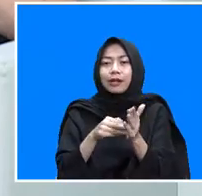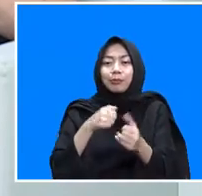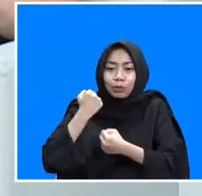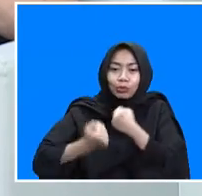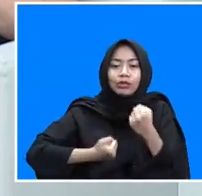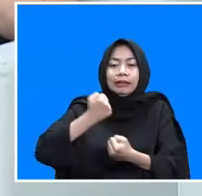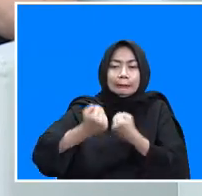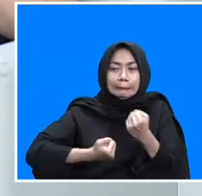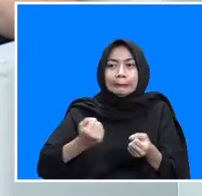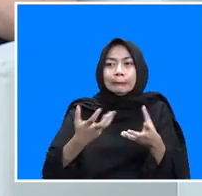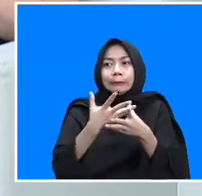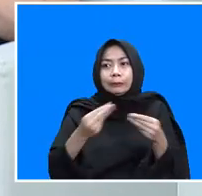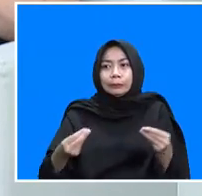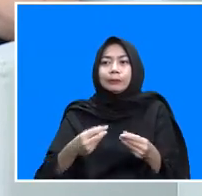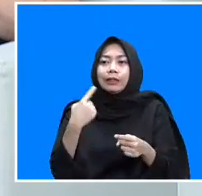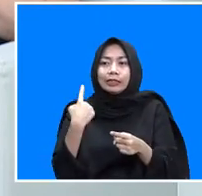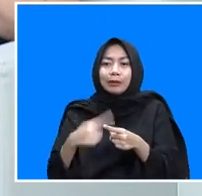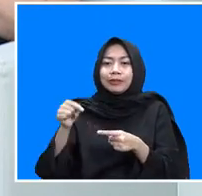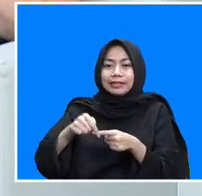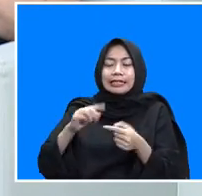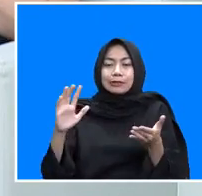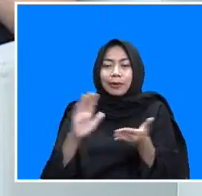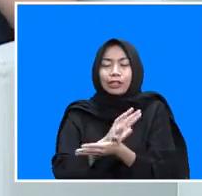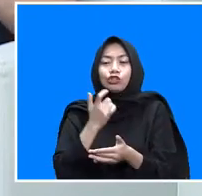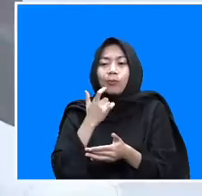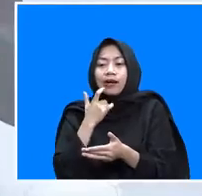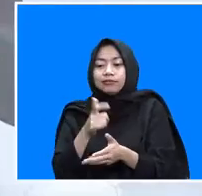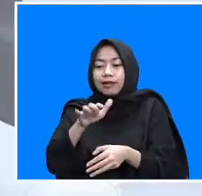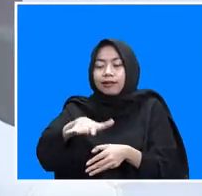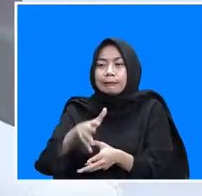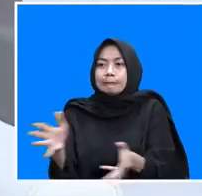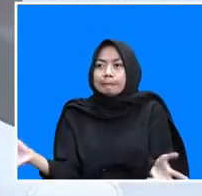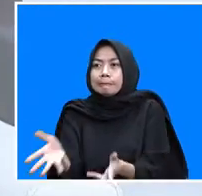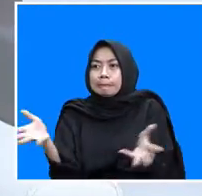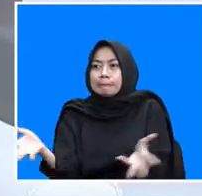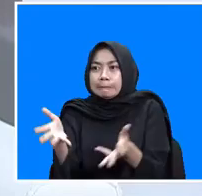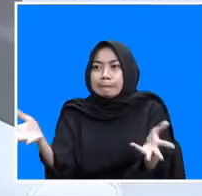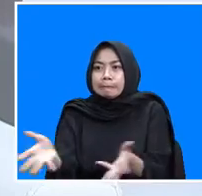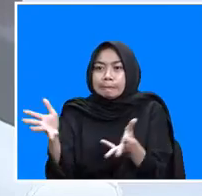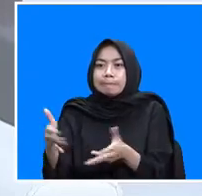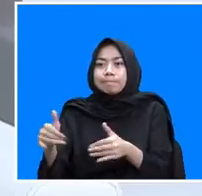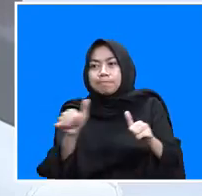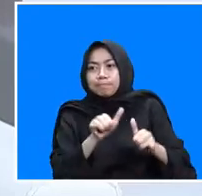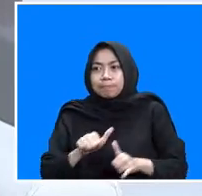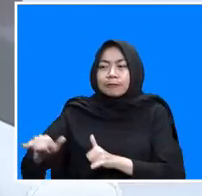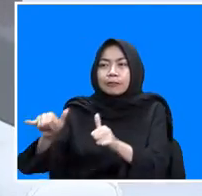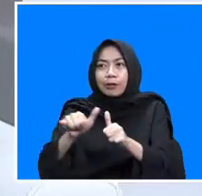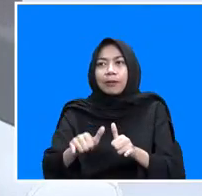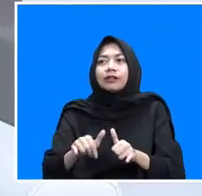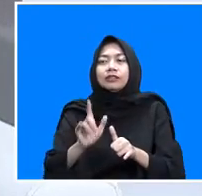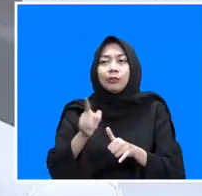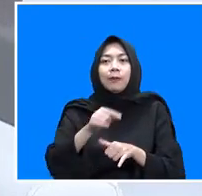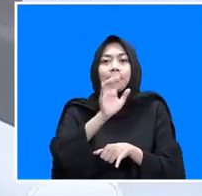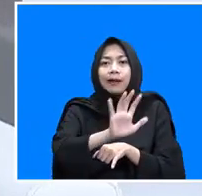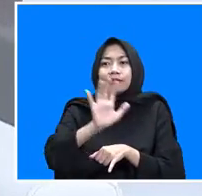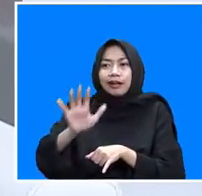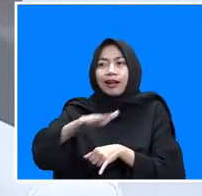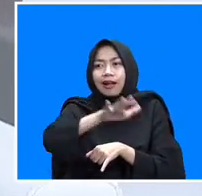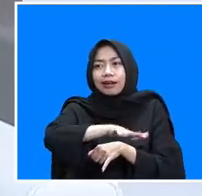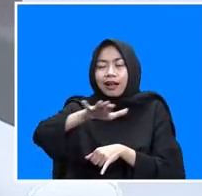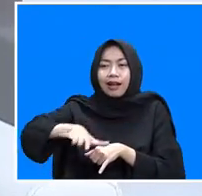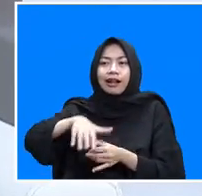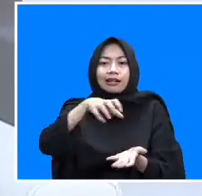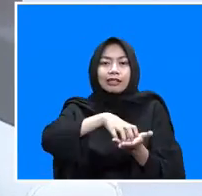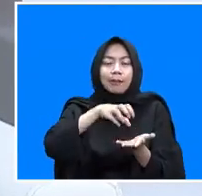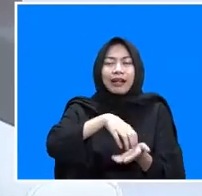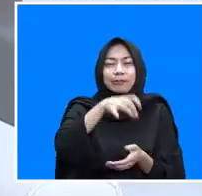unfortunately, the pandemic has made that more difficult. Children, you know, as many people know, many children in really rural and remote areas would